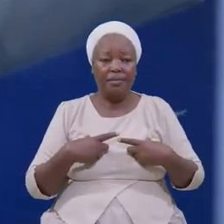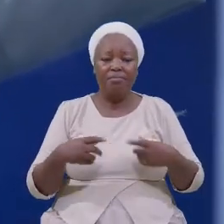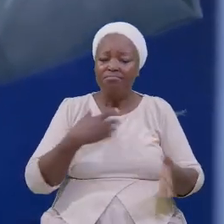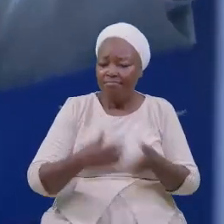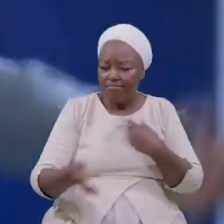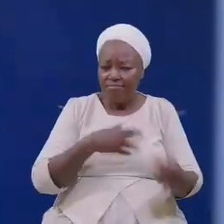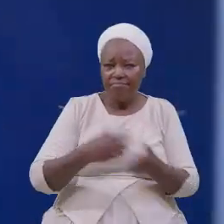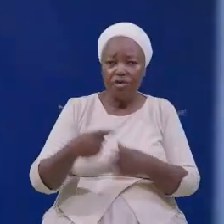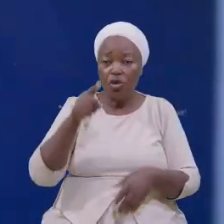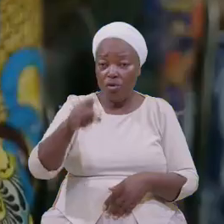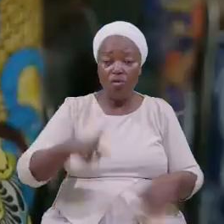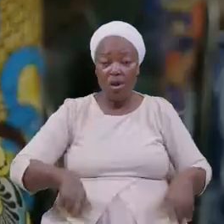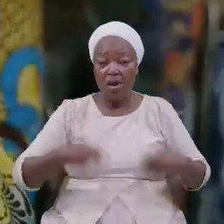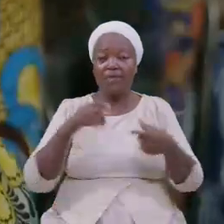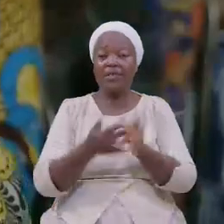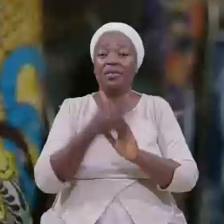Nevertheless, you live.